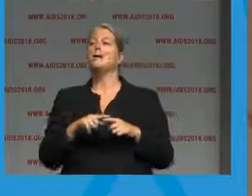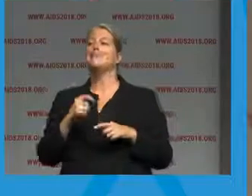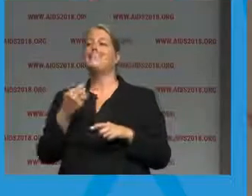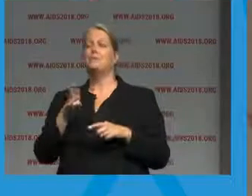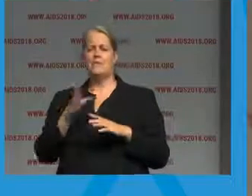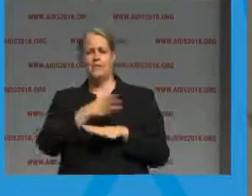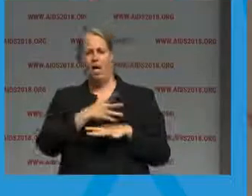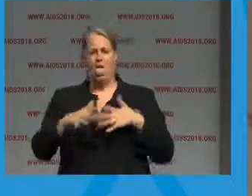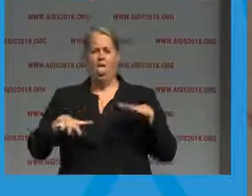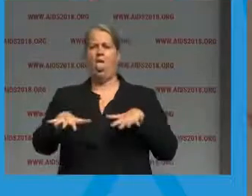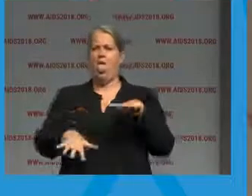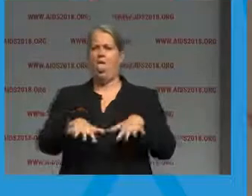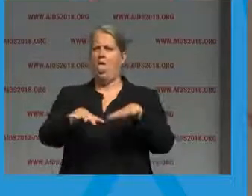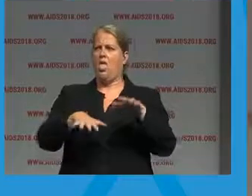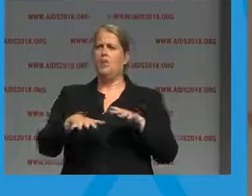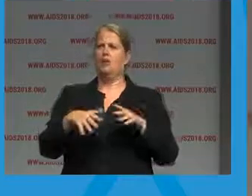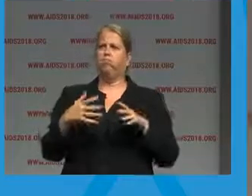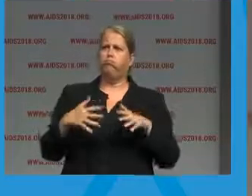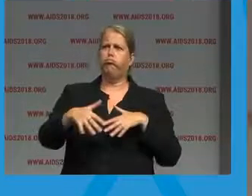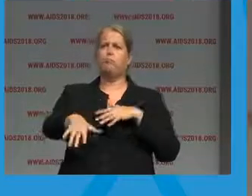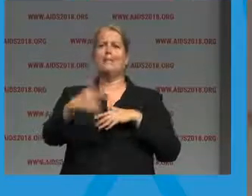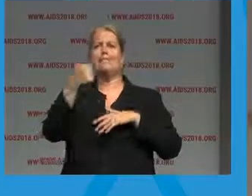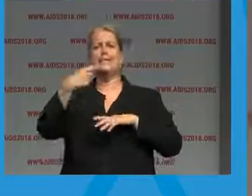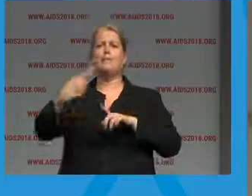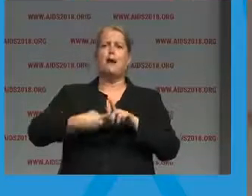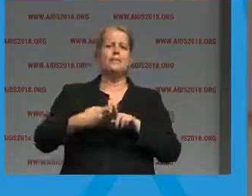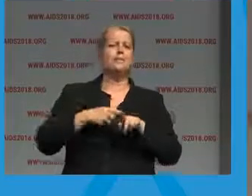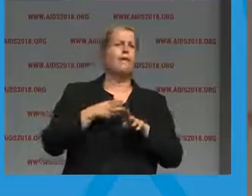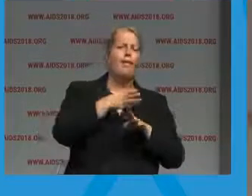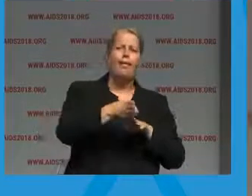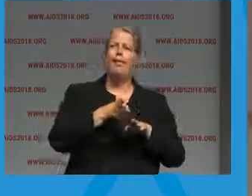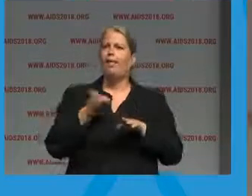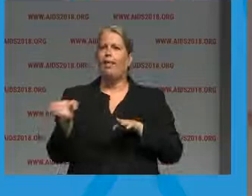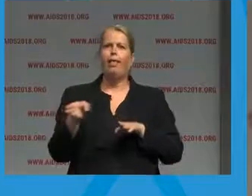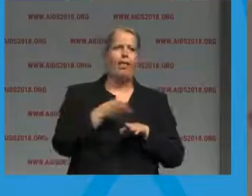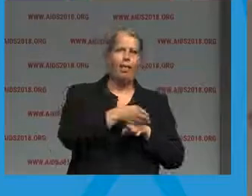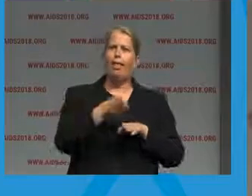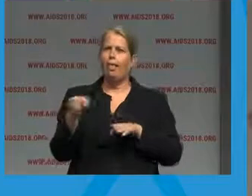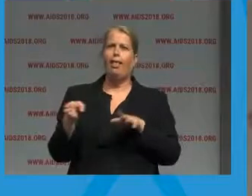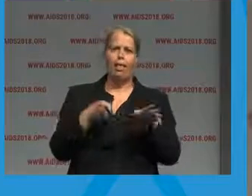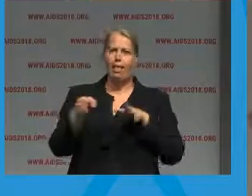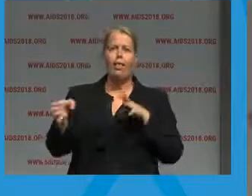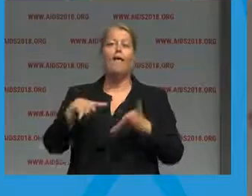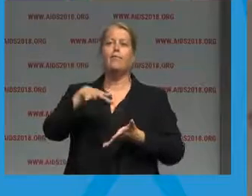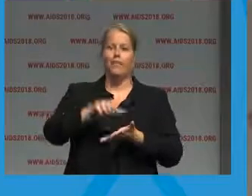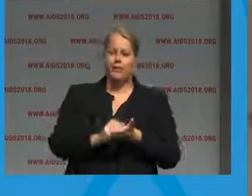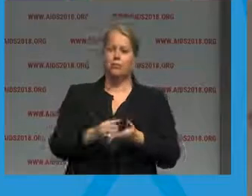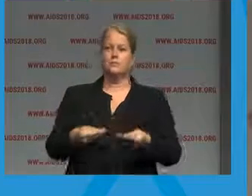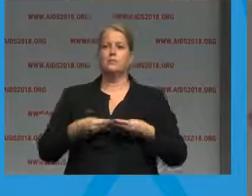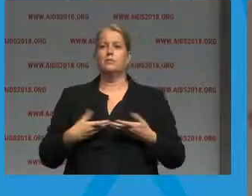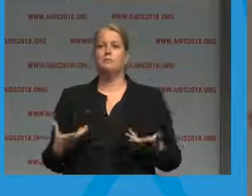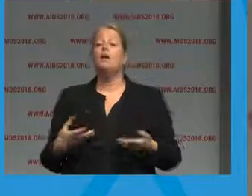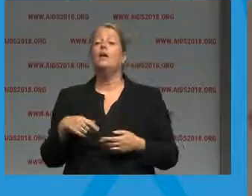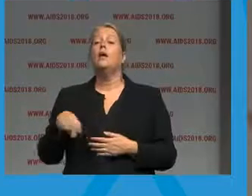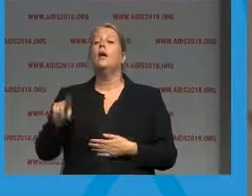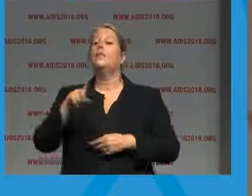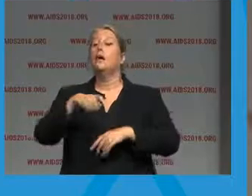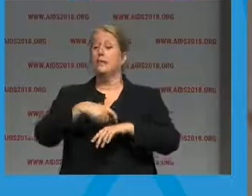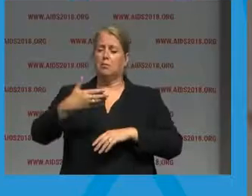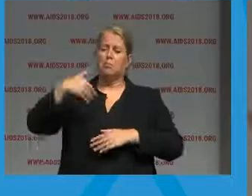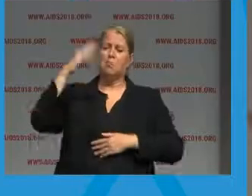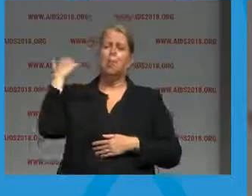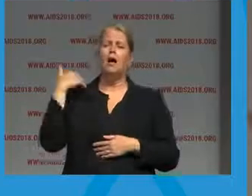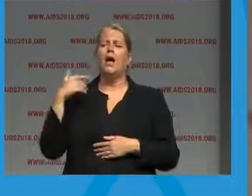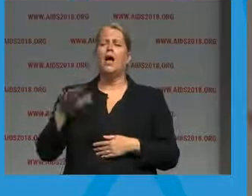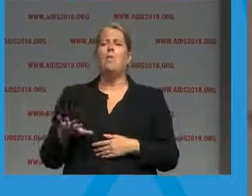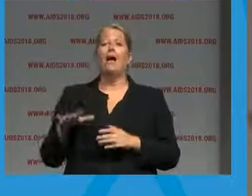months of going back and forth to the health centers for me to be diagnosed. And at that time, I was a young widow.